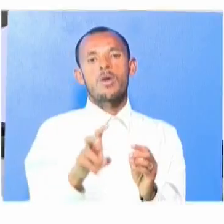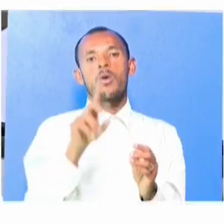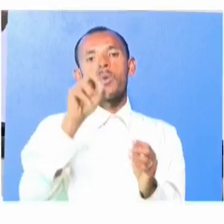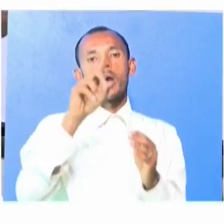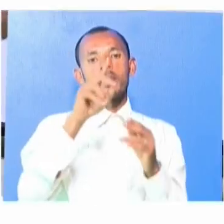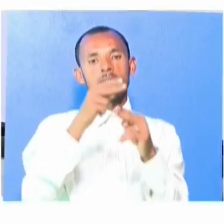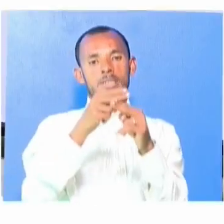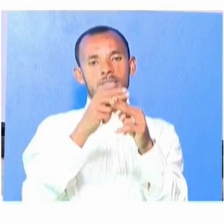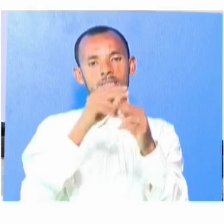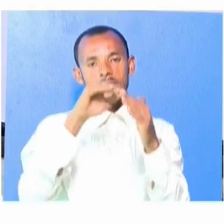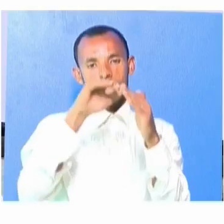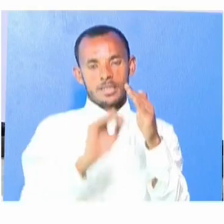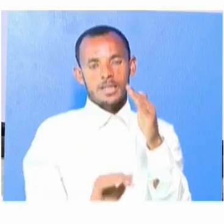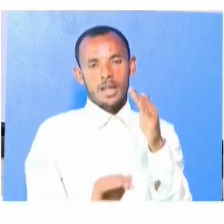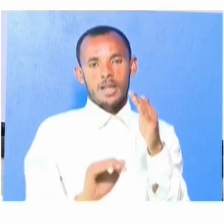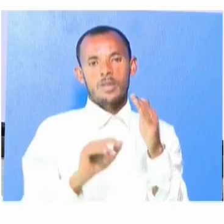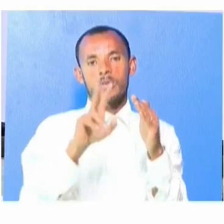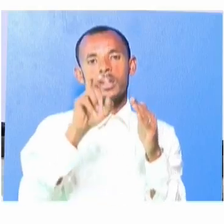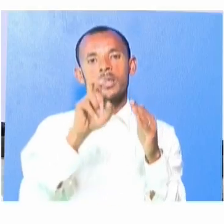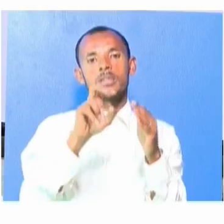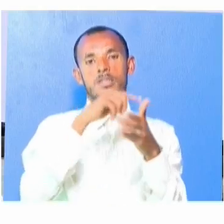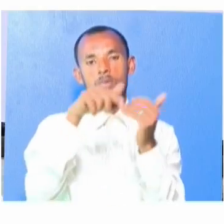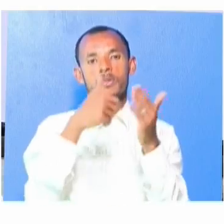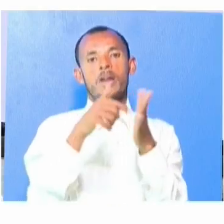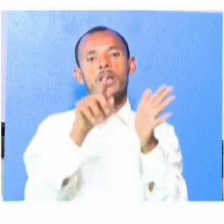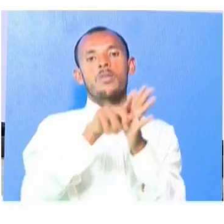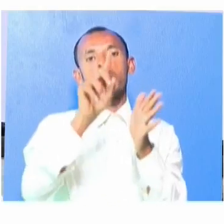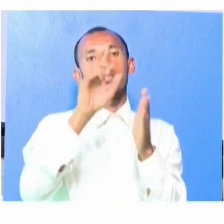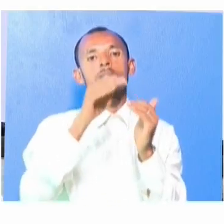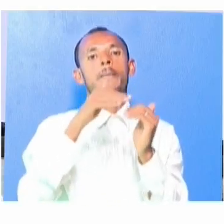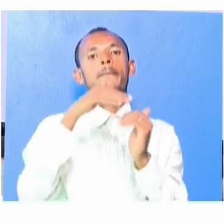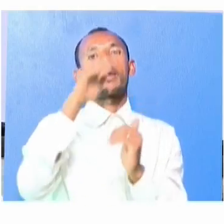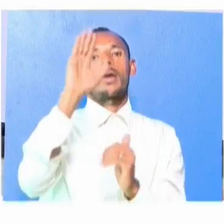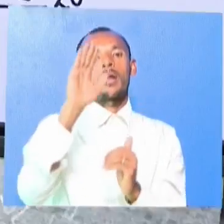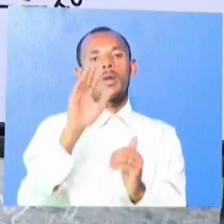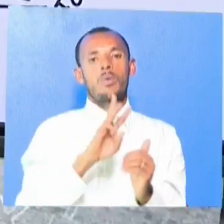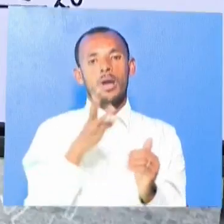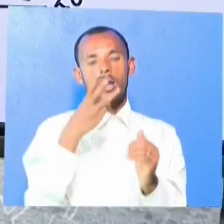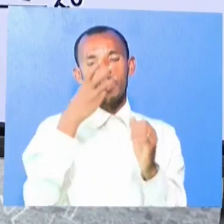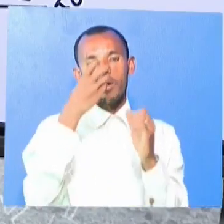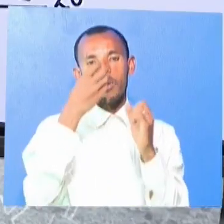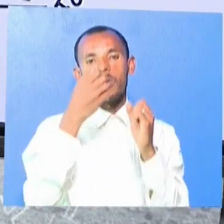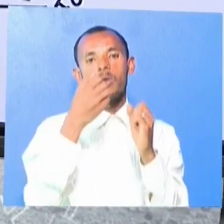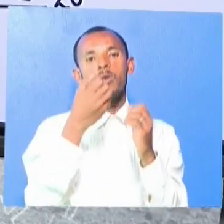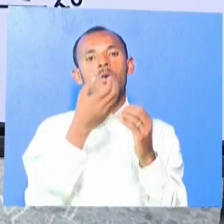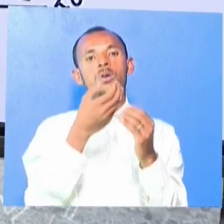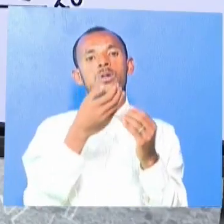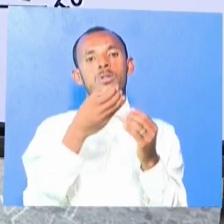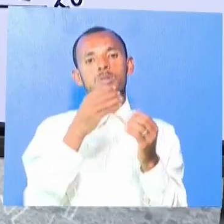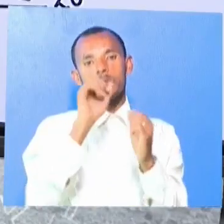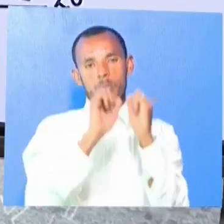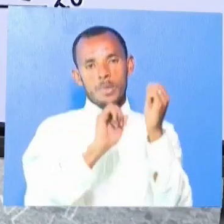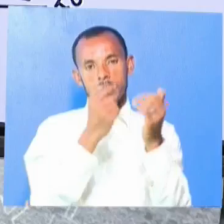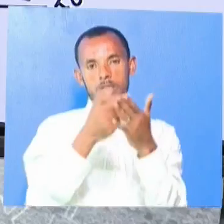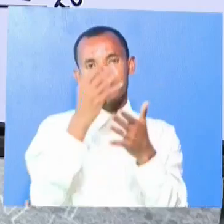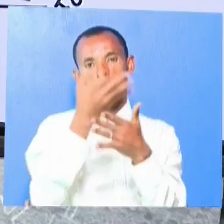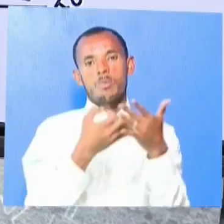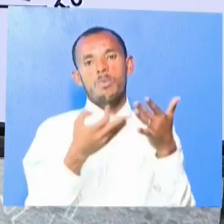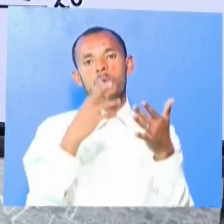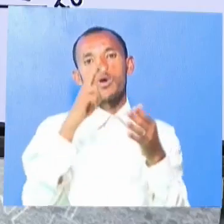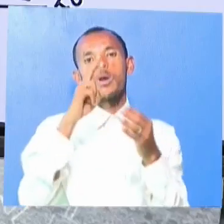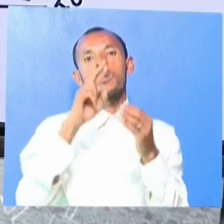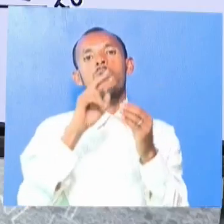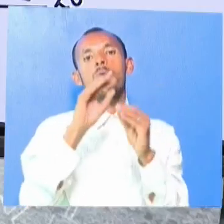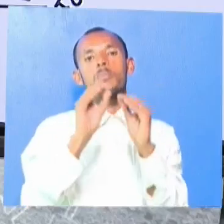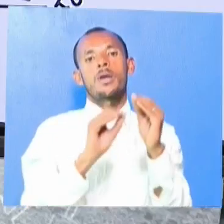smaller. Therefore, negative 1 is bigger. That's it. So you can also compare in this form, or you can use a number line